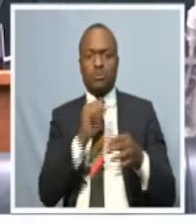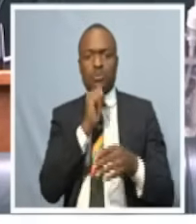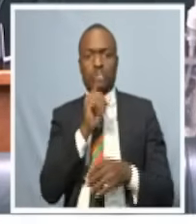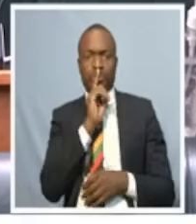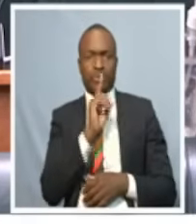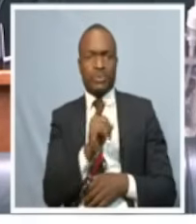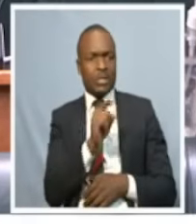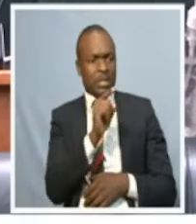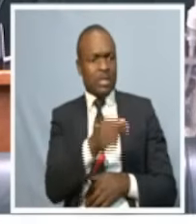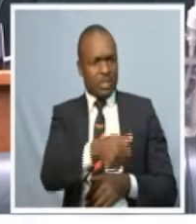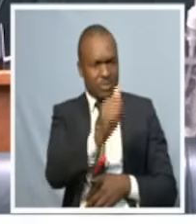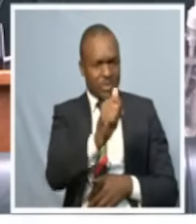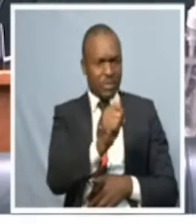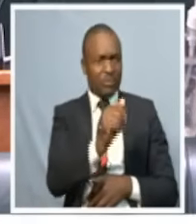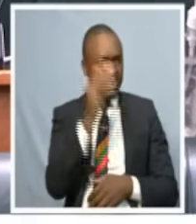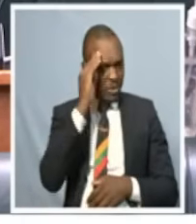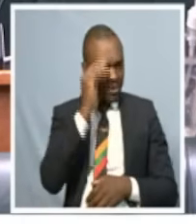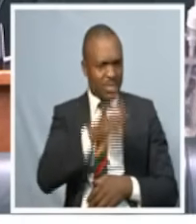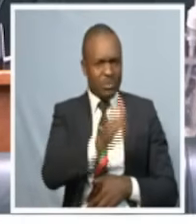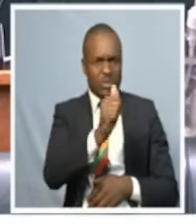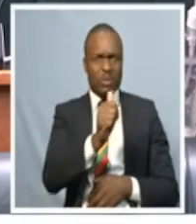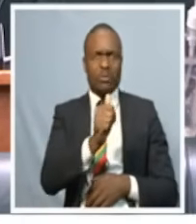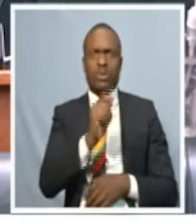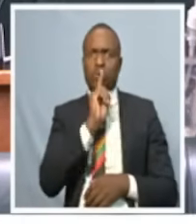himself knows that it's not true.